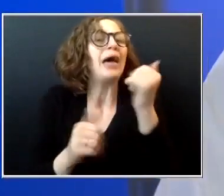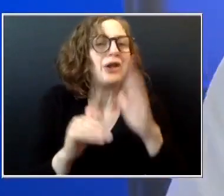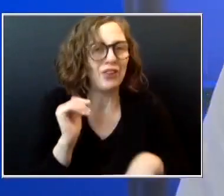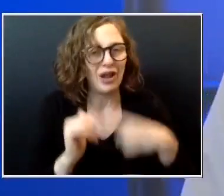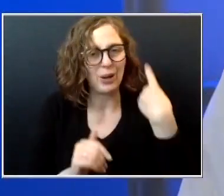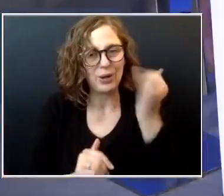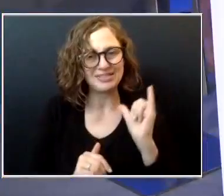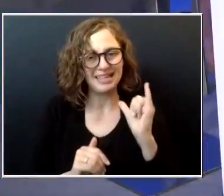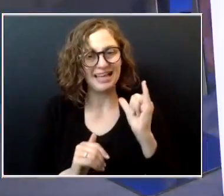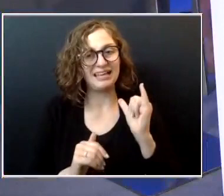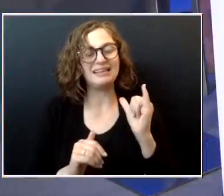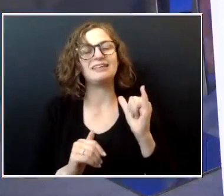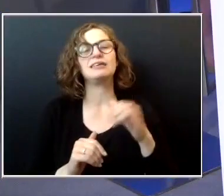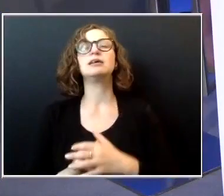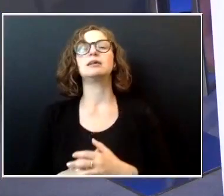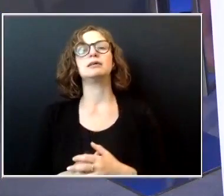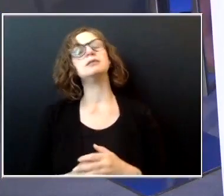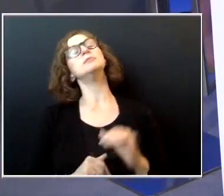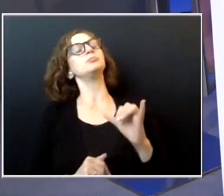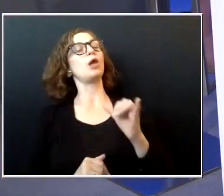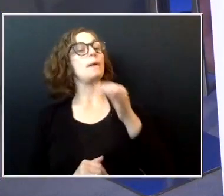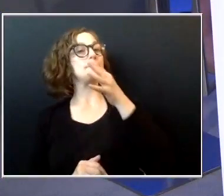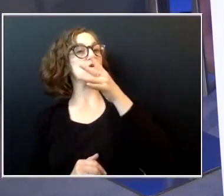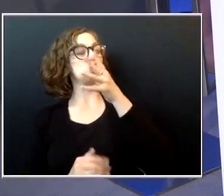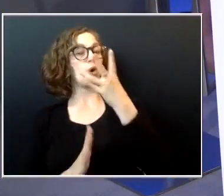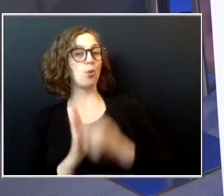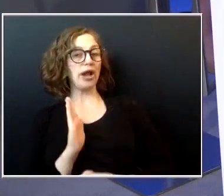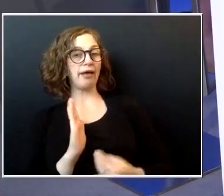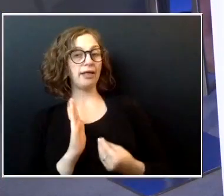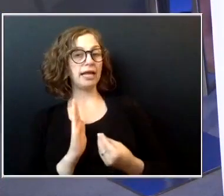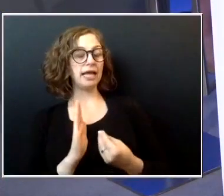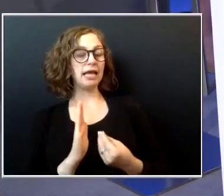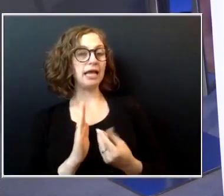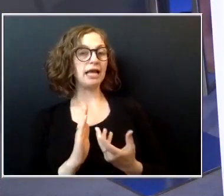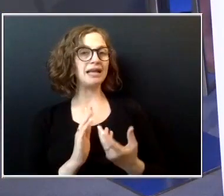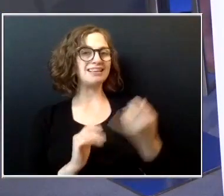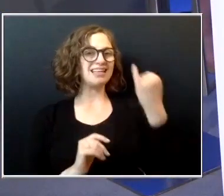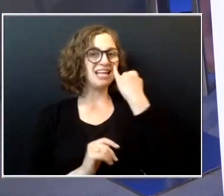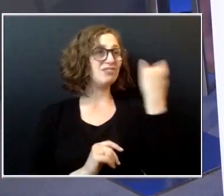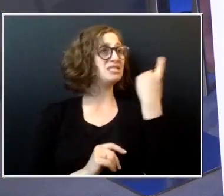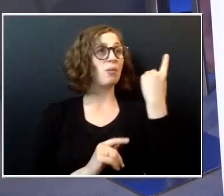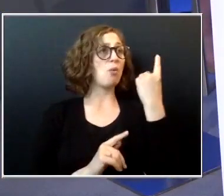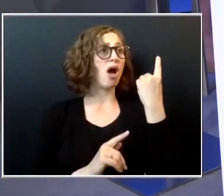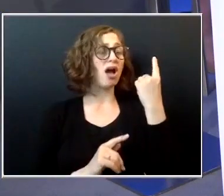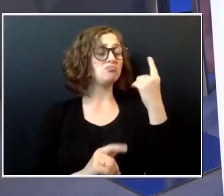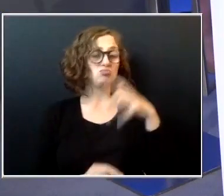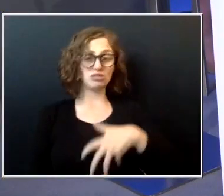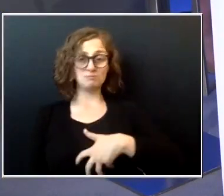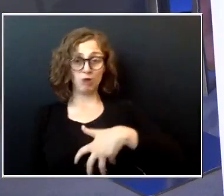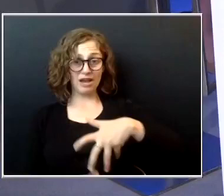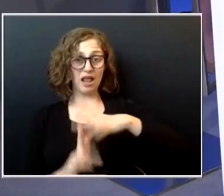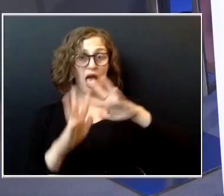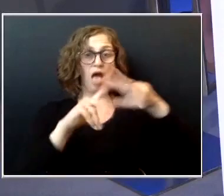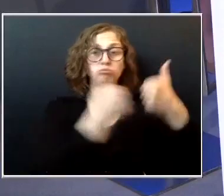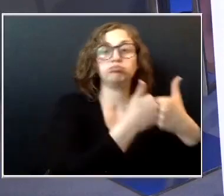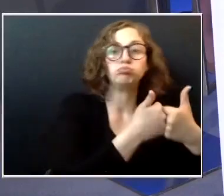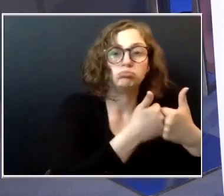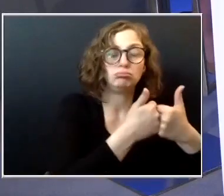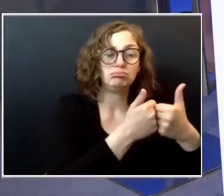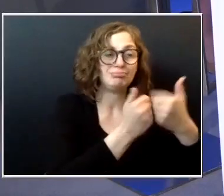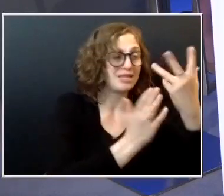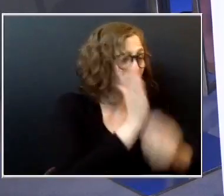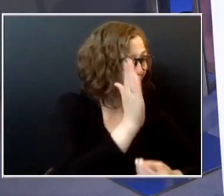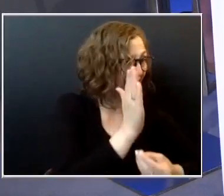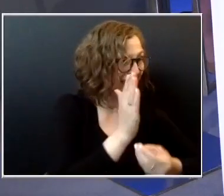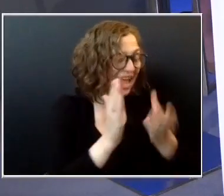surface. So maternal mortality could, if somebody was in a car accident while they were pregnant, that would check the box? Yes, it checks the box. Okay, clearly that's